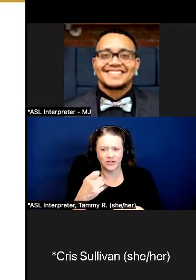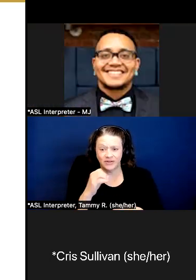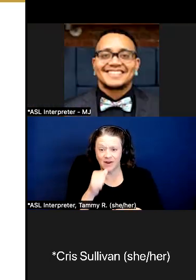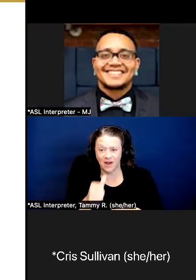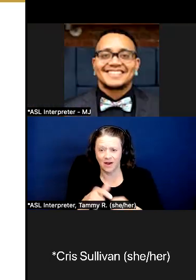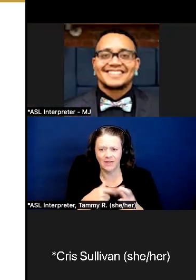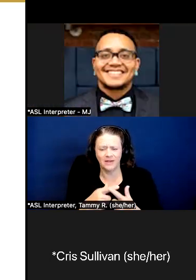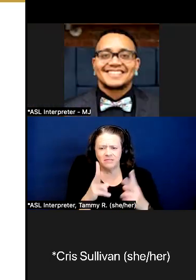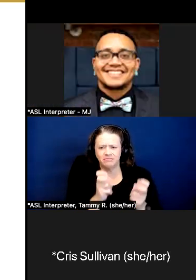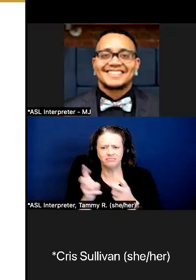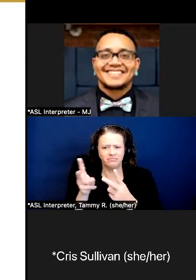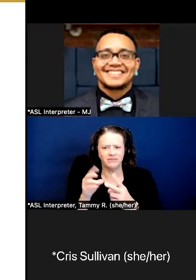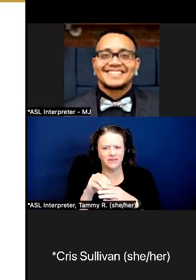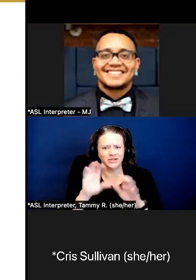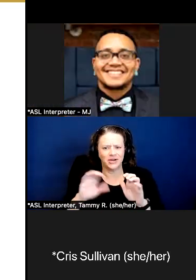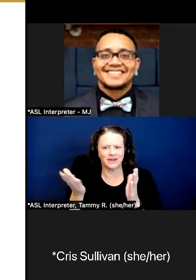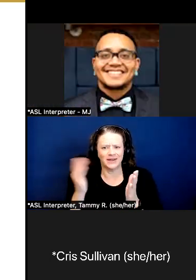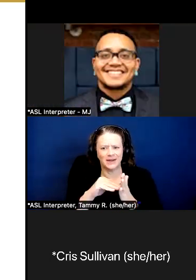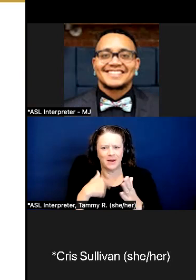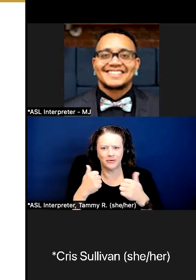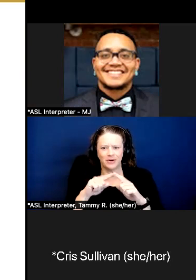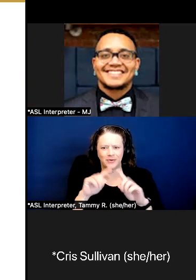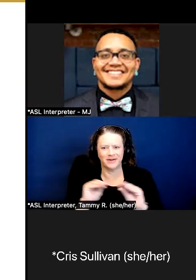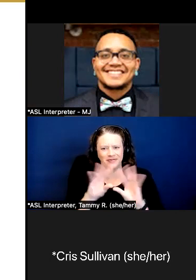will make sure to clarify.